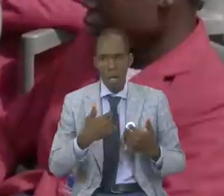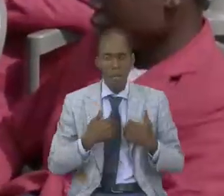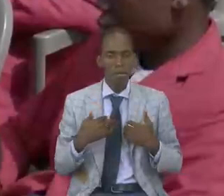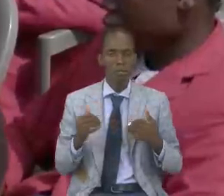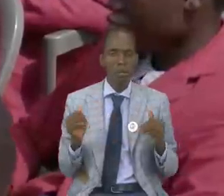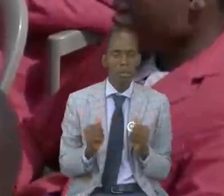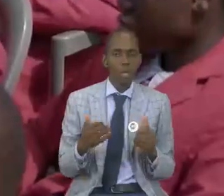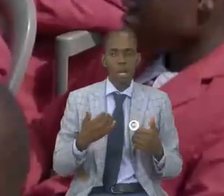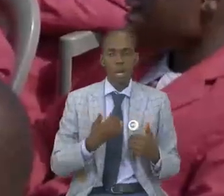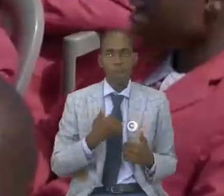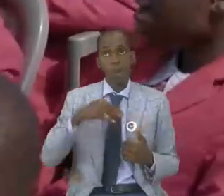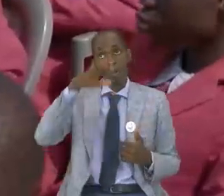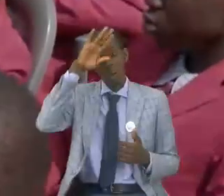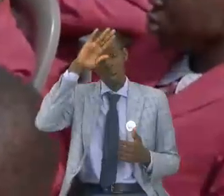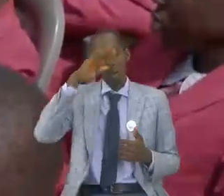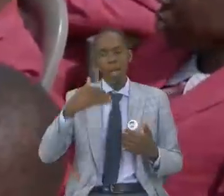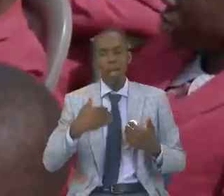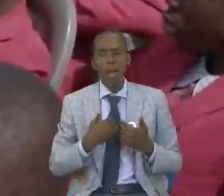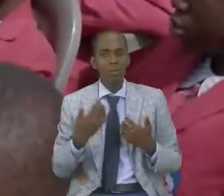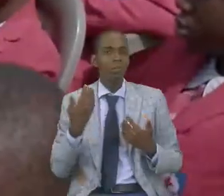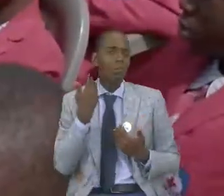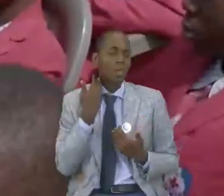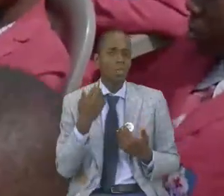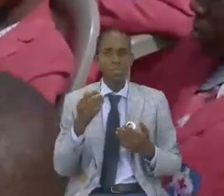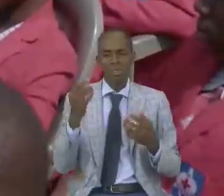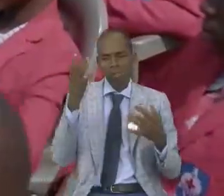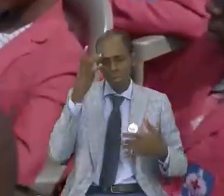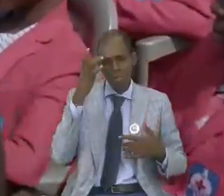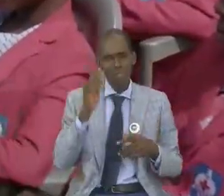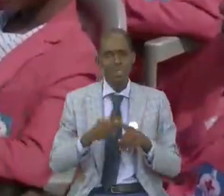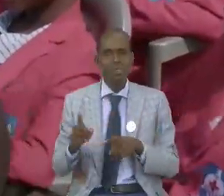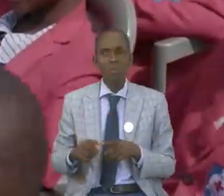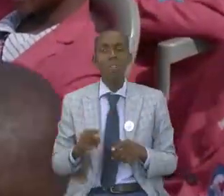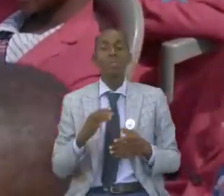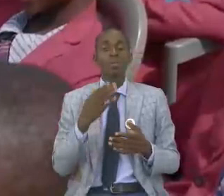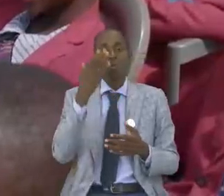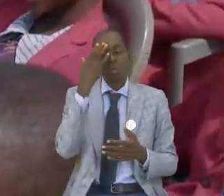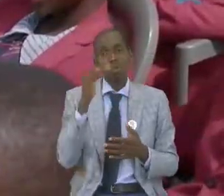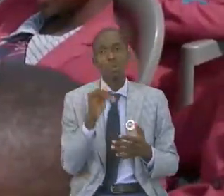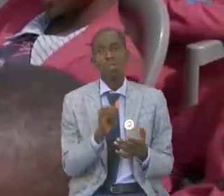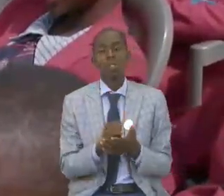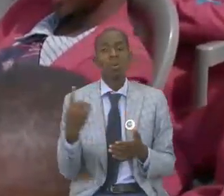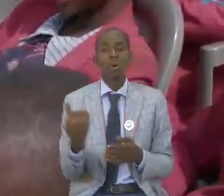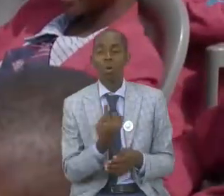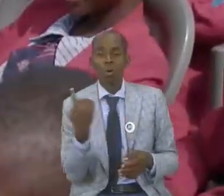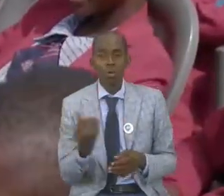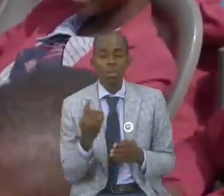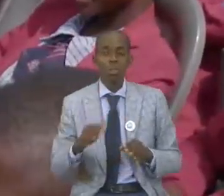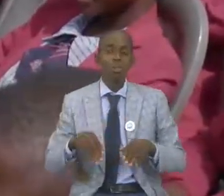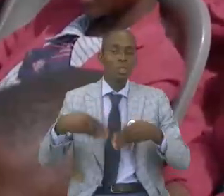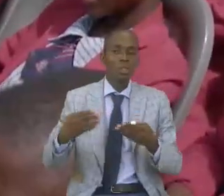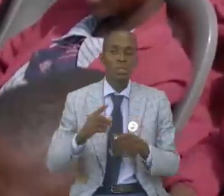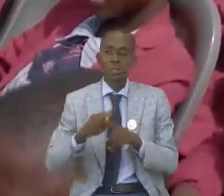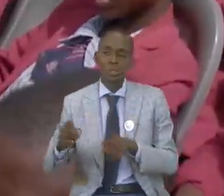have a fever, if you have typhoid, if you have malaria, they know this is what they always prescribe. A new product